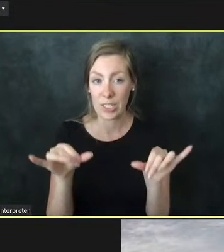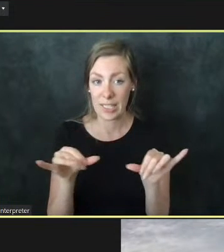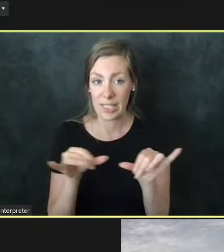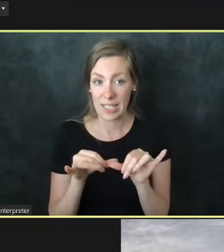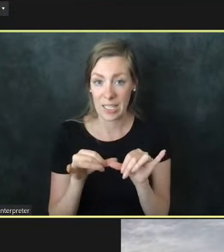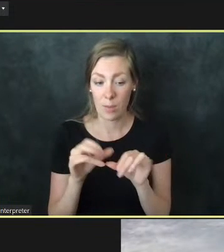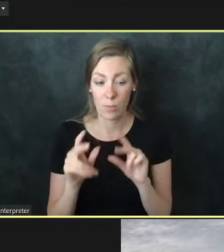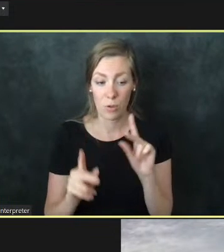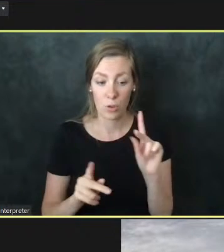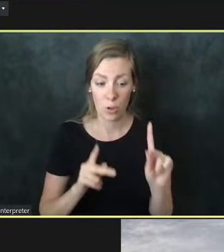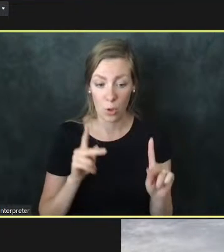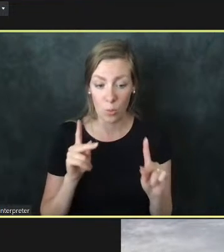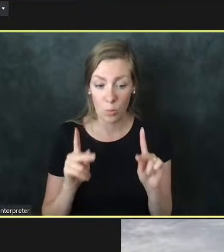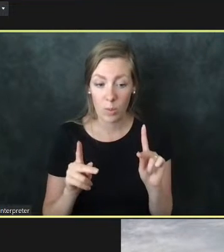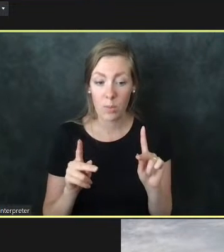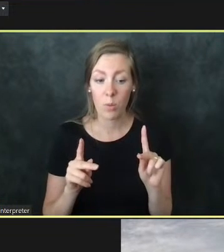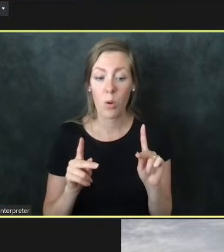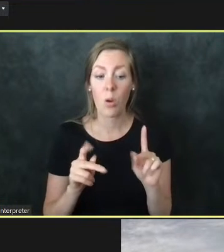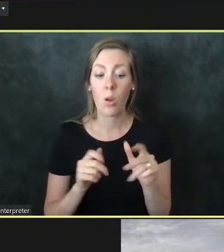temas de agua